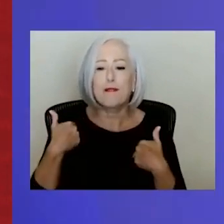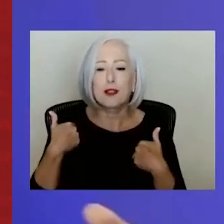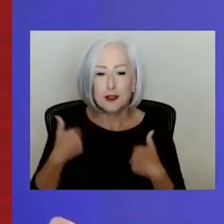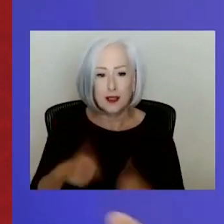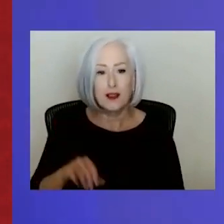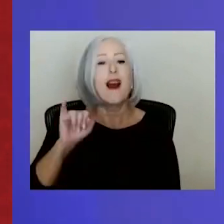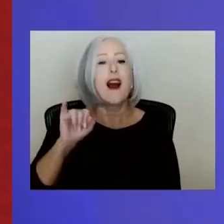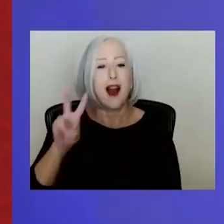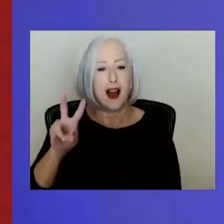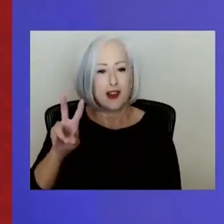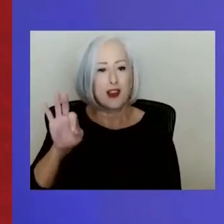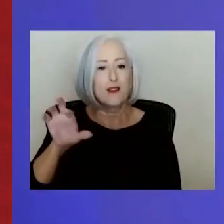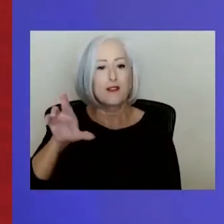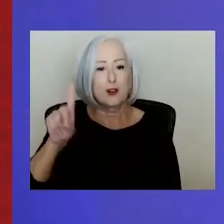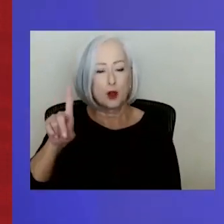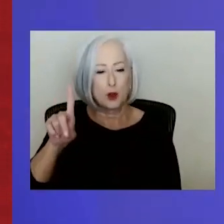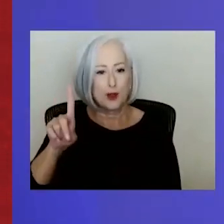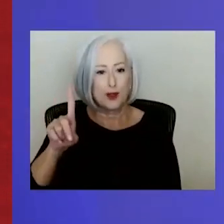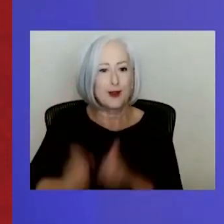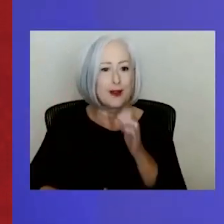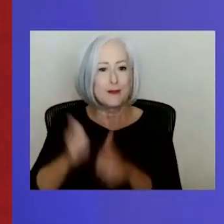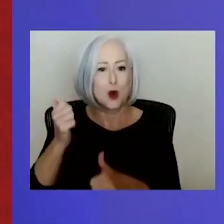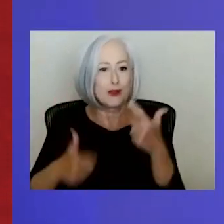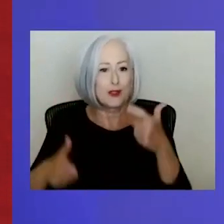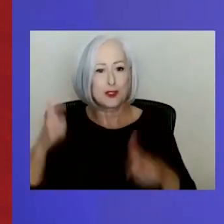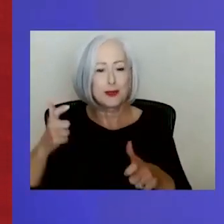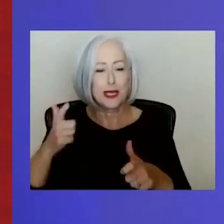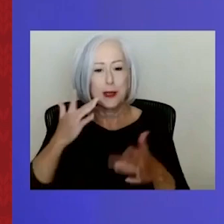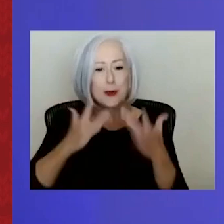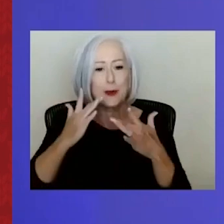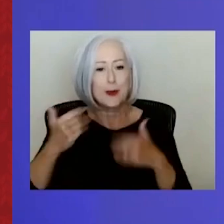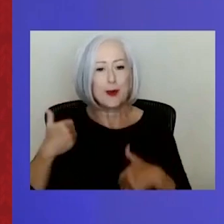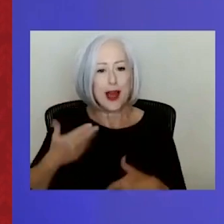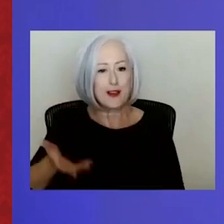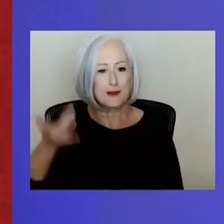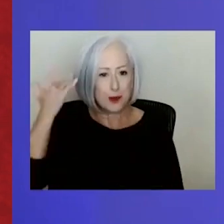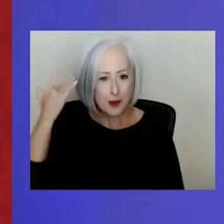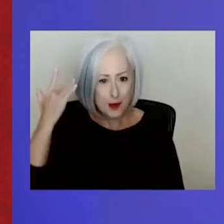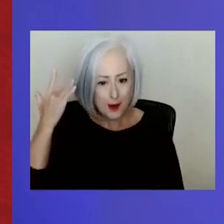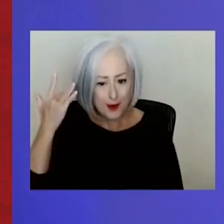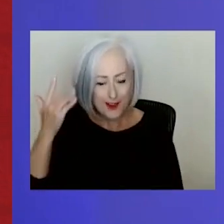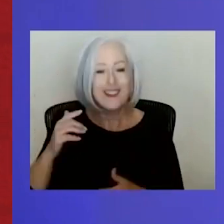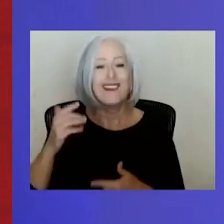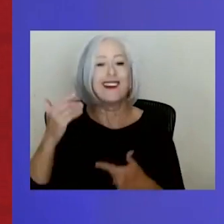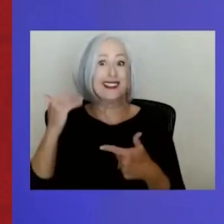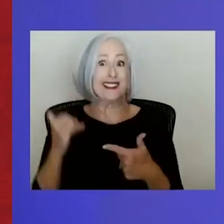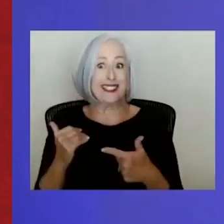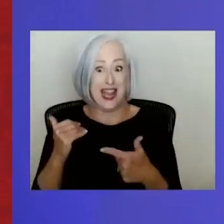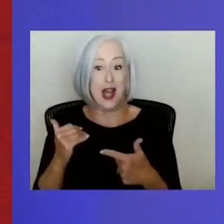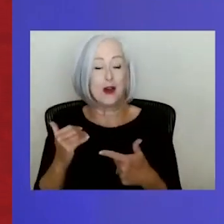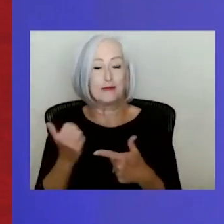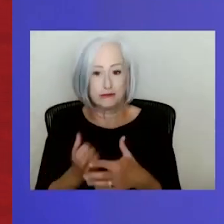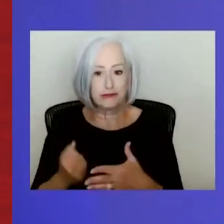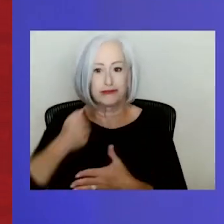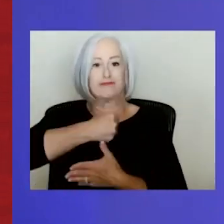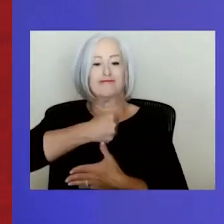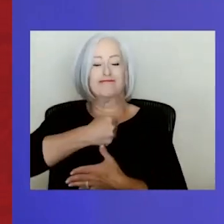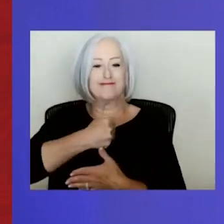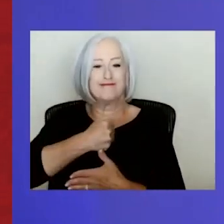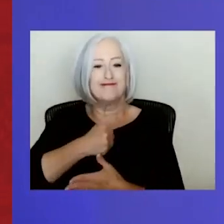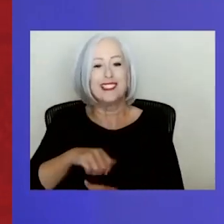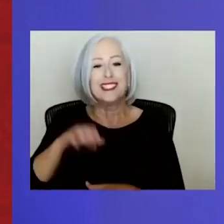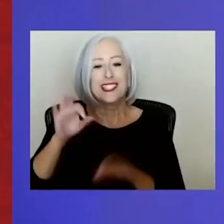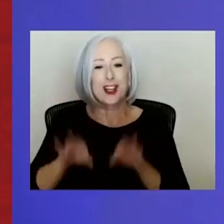comes to mind, and I think this contrast fluid or this contrast shortage will go to the top of the list. I think the shortages we deal with on a